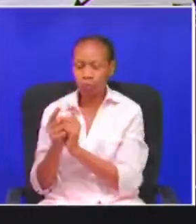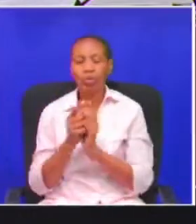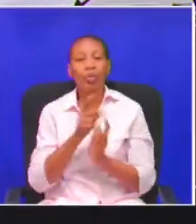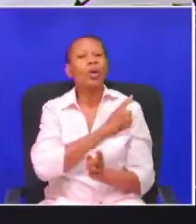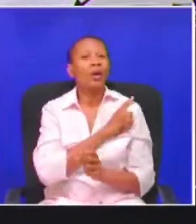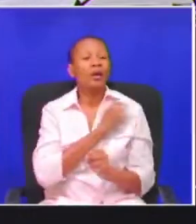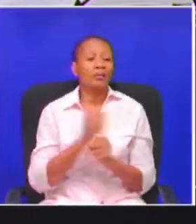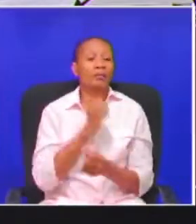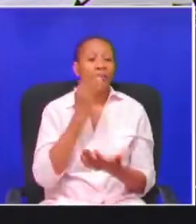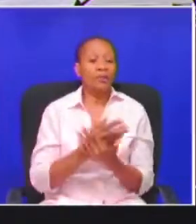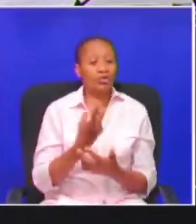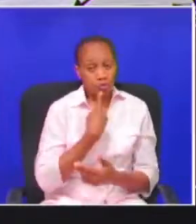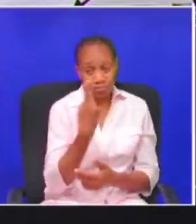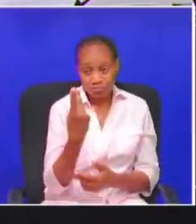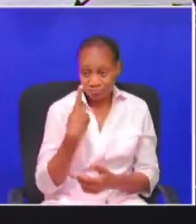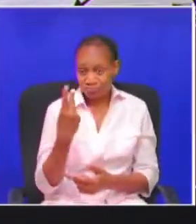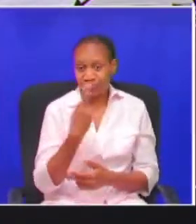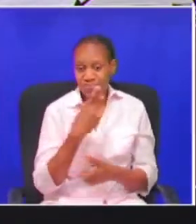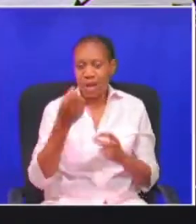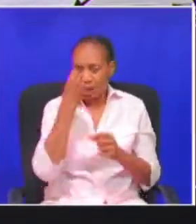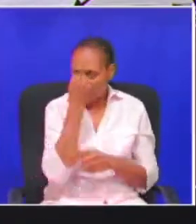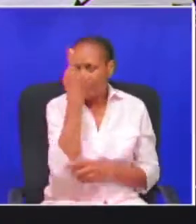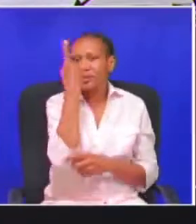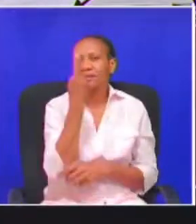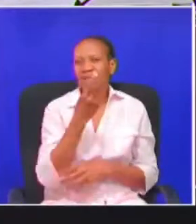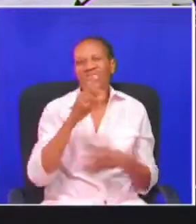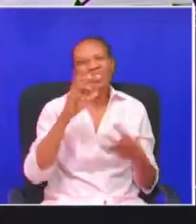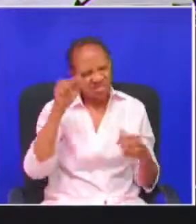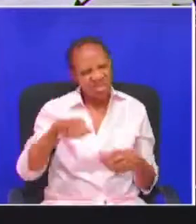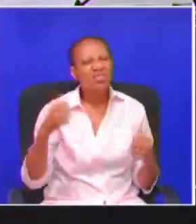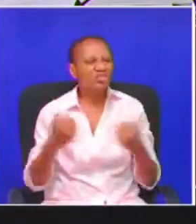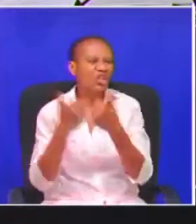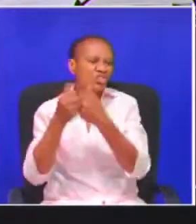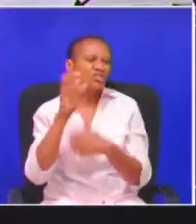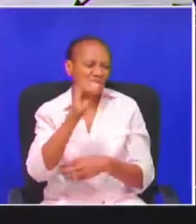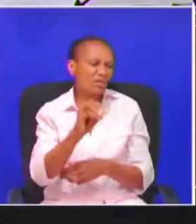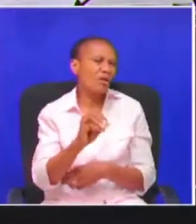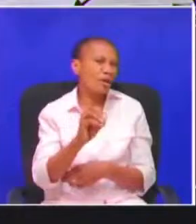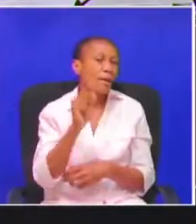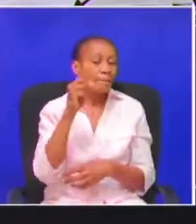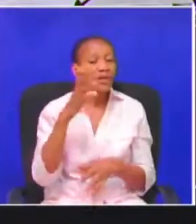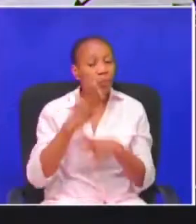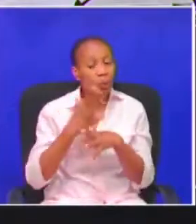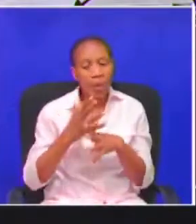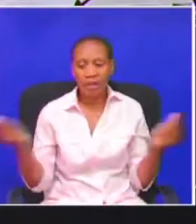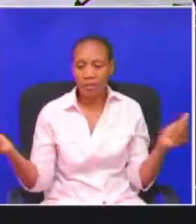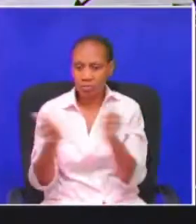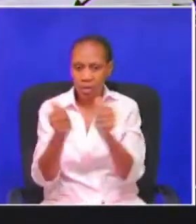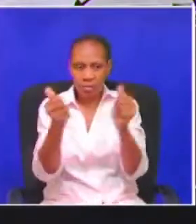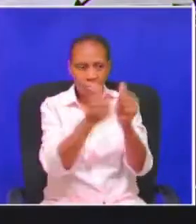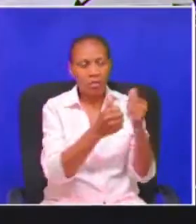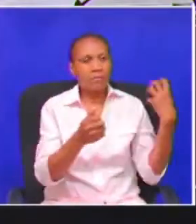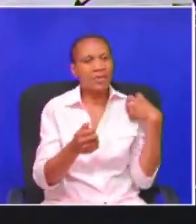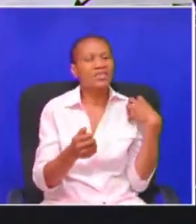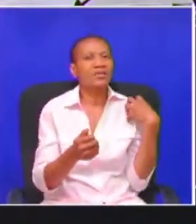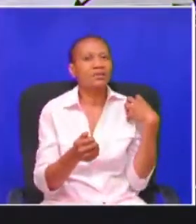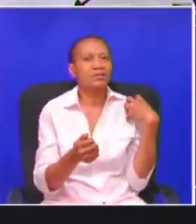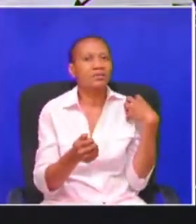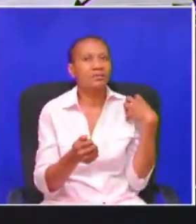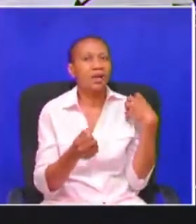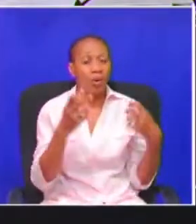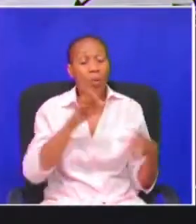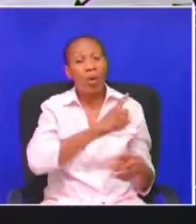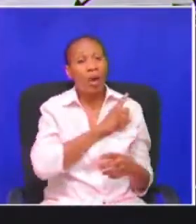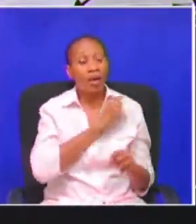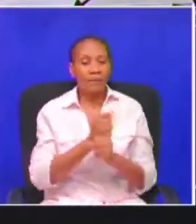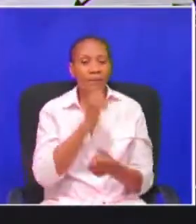we both understand impediments to investment and work closely with ministers to ensure that we